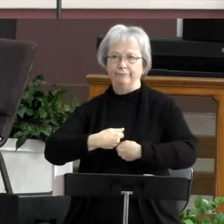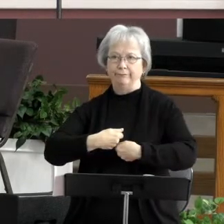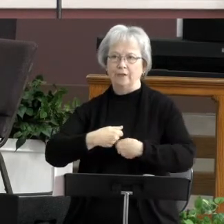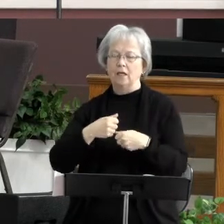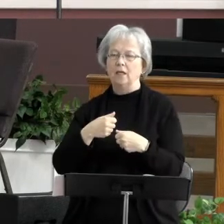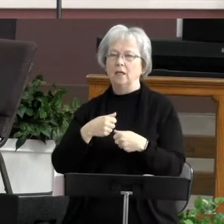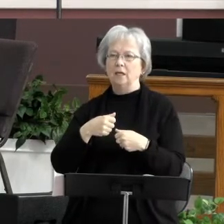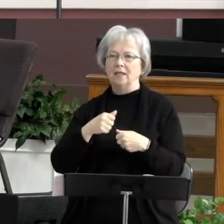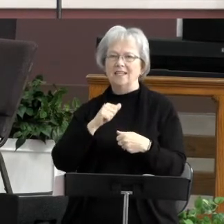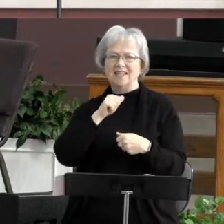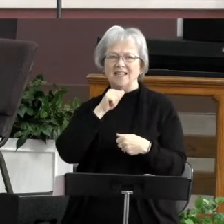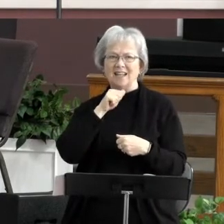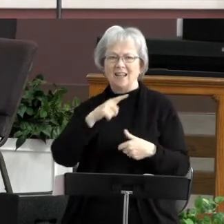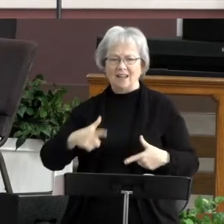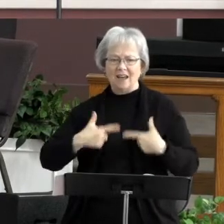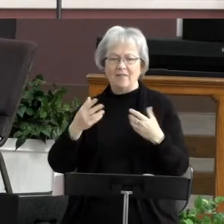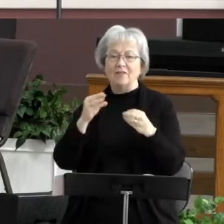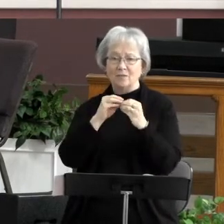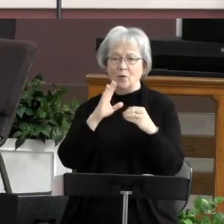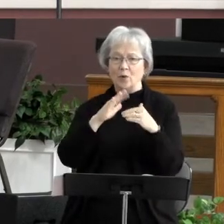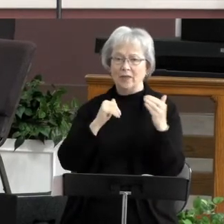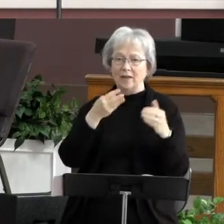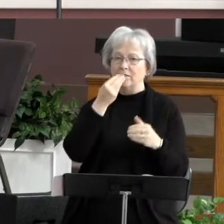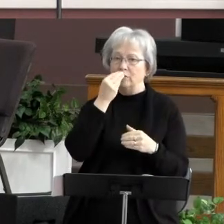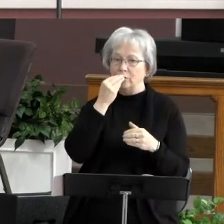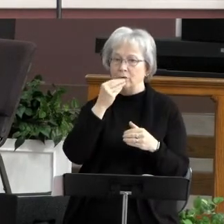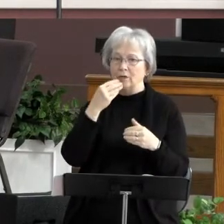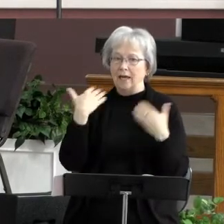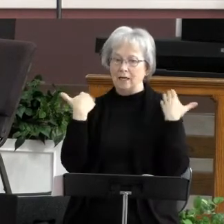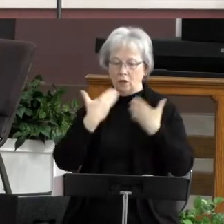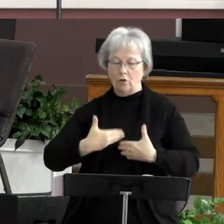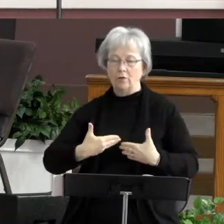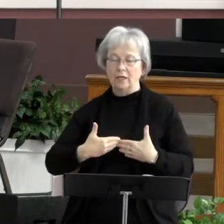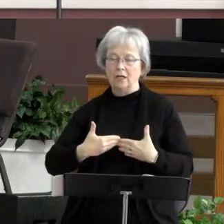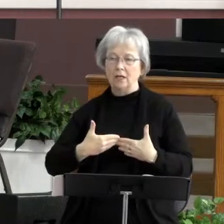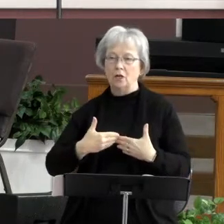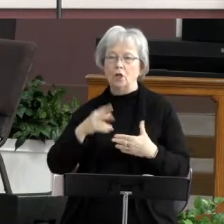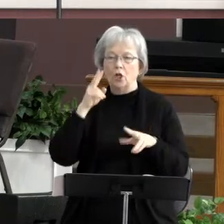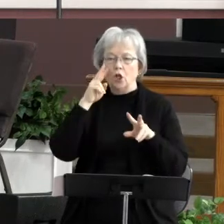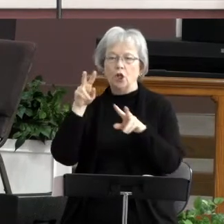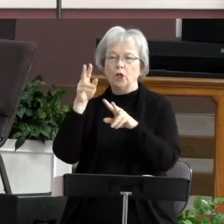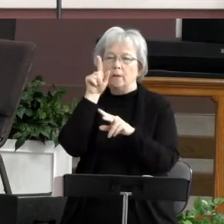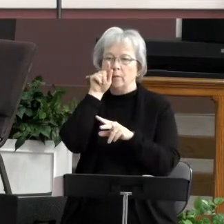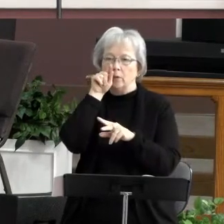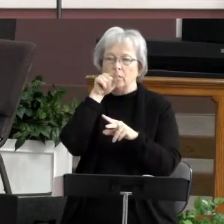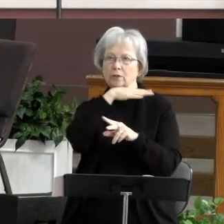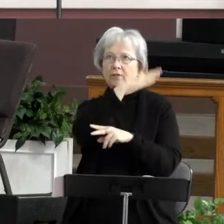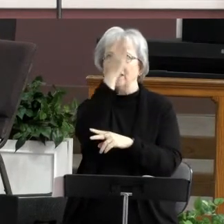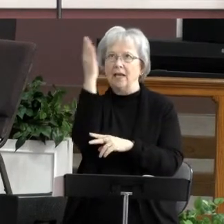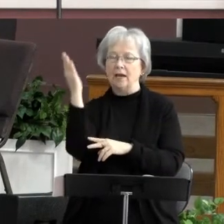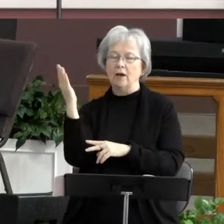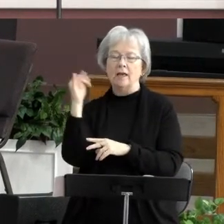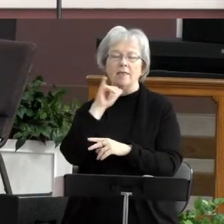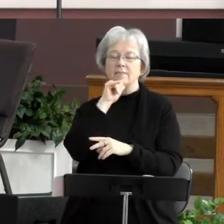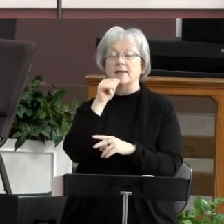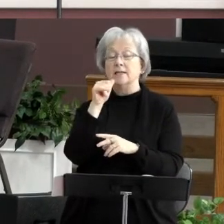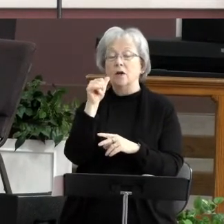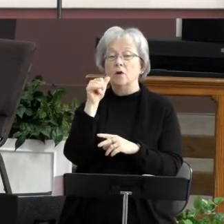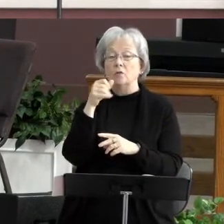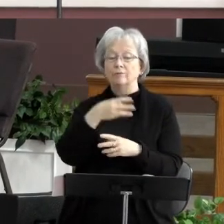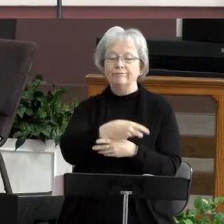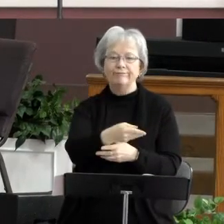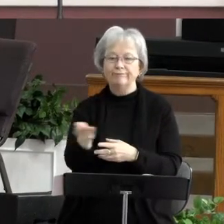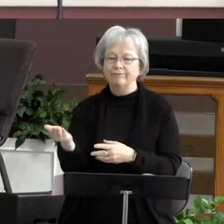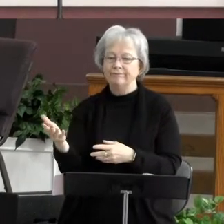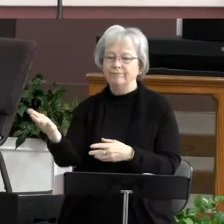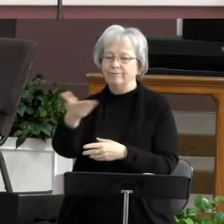not life more than food and the body more than clothing? Look at the birds of the air, that they do not sow nor reap